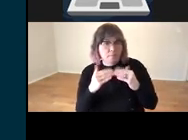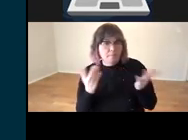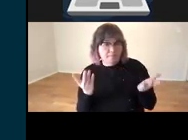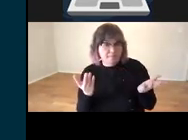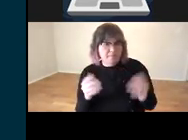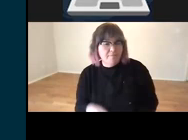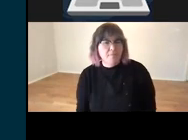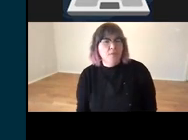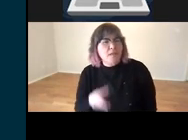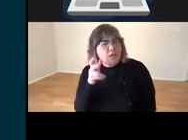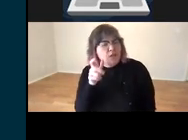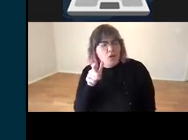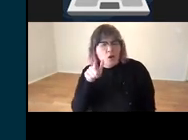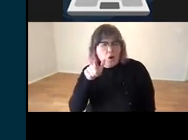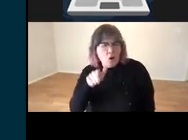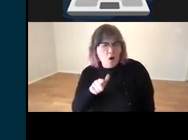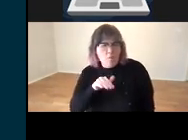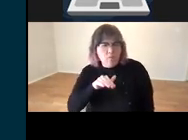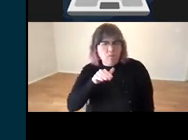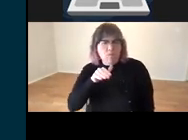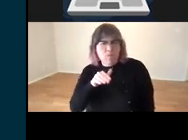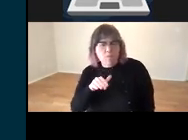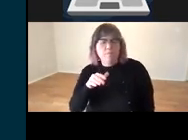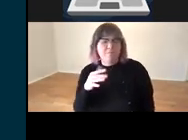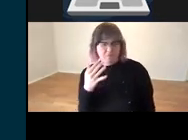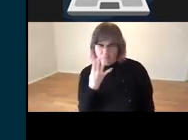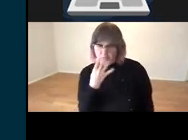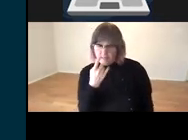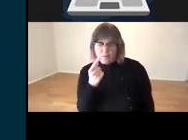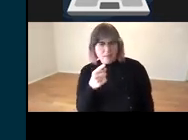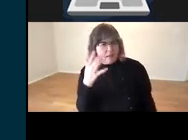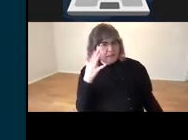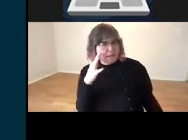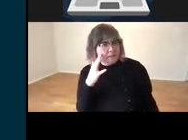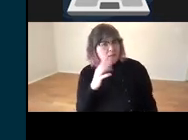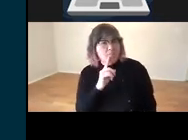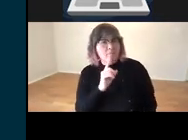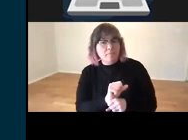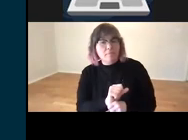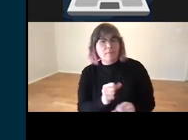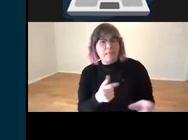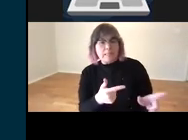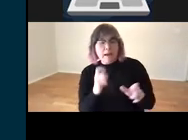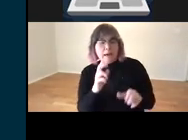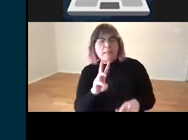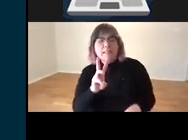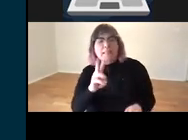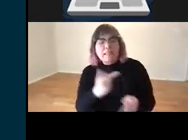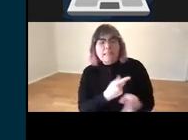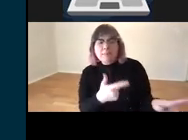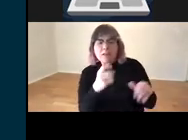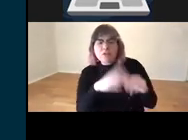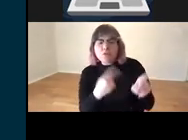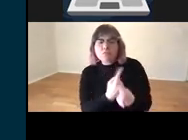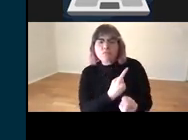All right, so you could hear just how low that was. And what's crazy is that sound was actually sped up 6 times. So it could